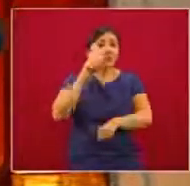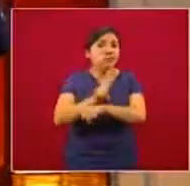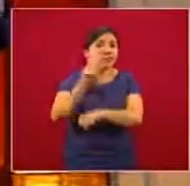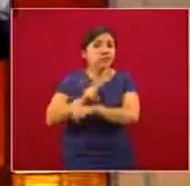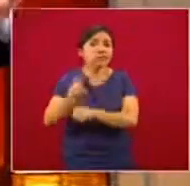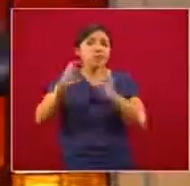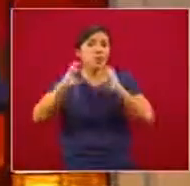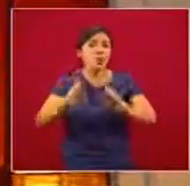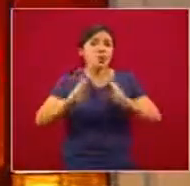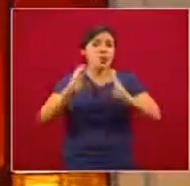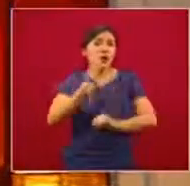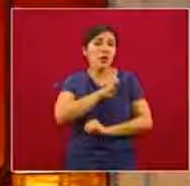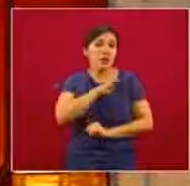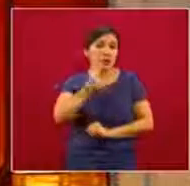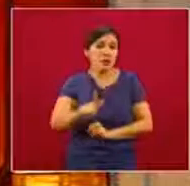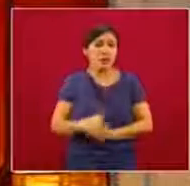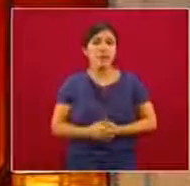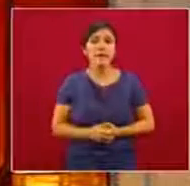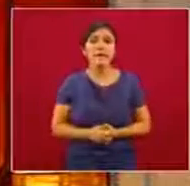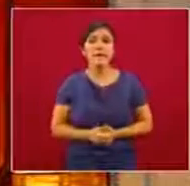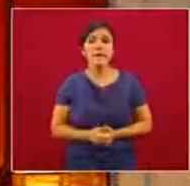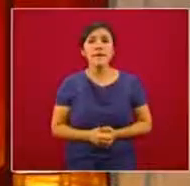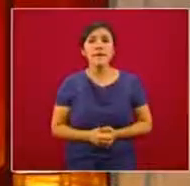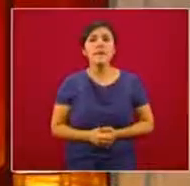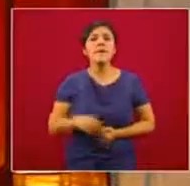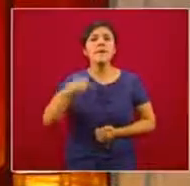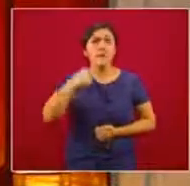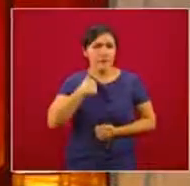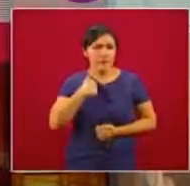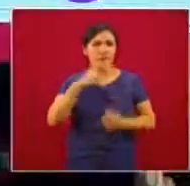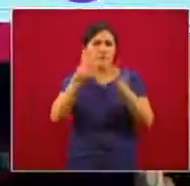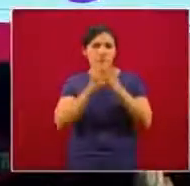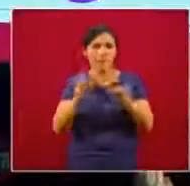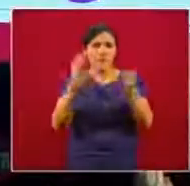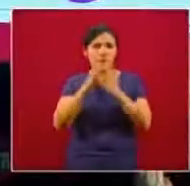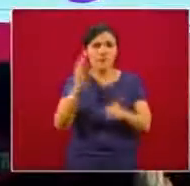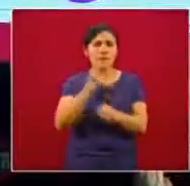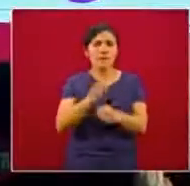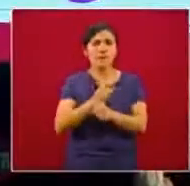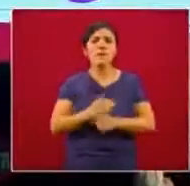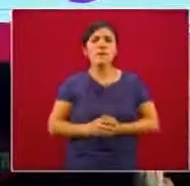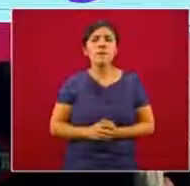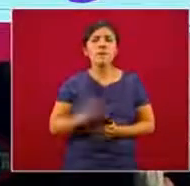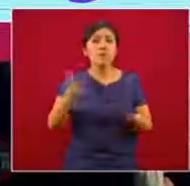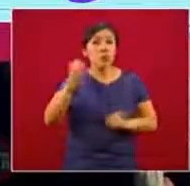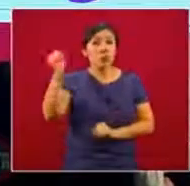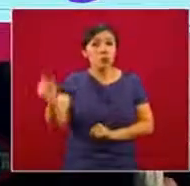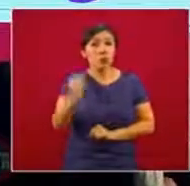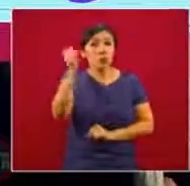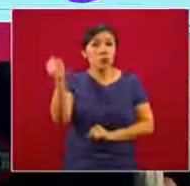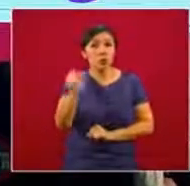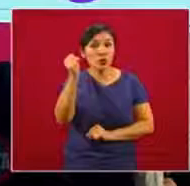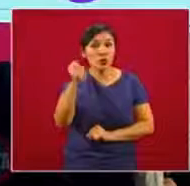y un establishing cuidado especial. conversation with the Yo quiero señalar healthcare system que for government afortunadamente dentro de toda workers. esta And I